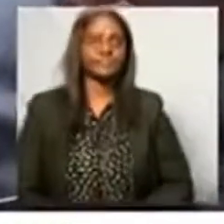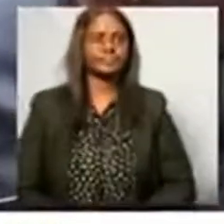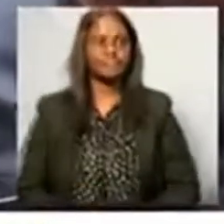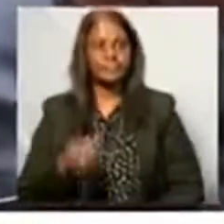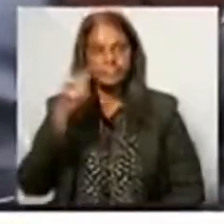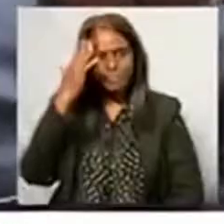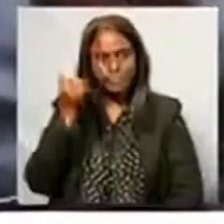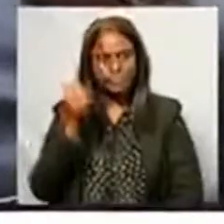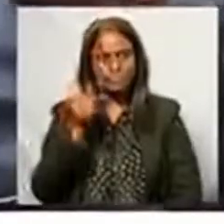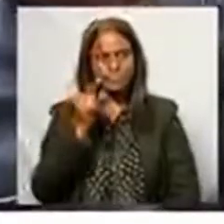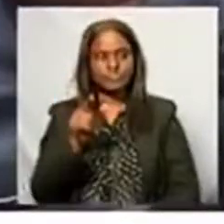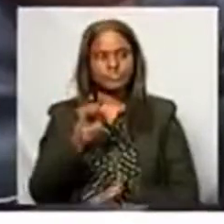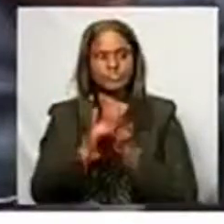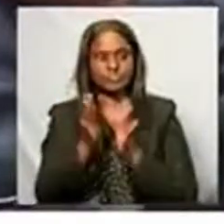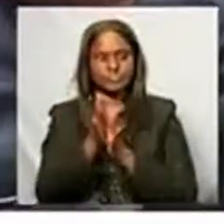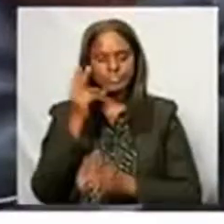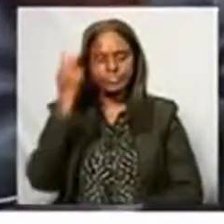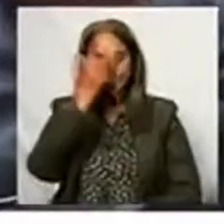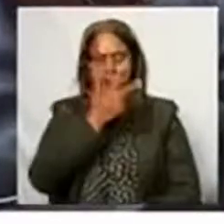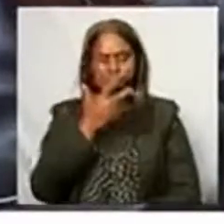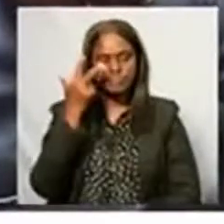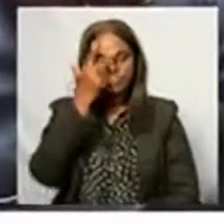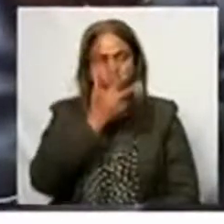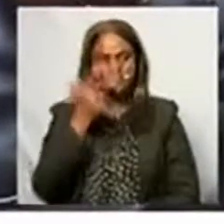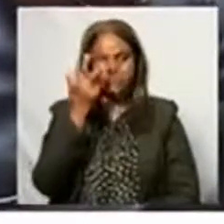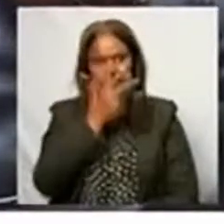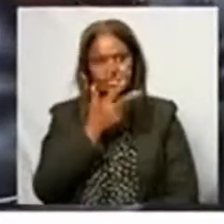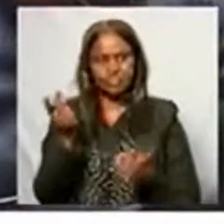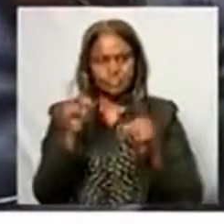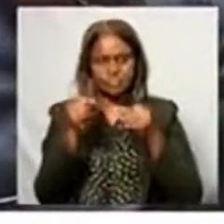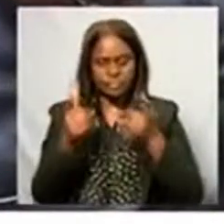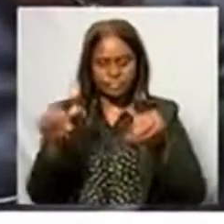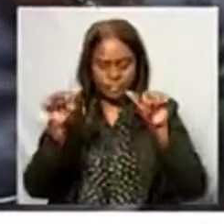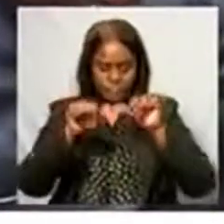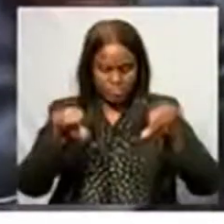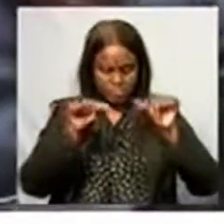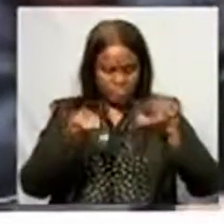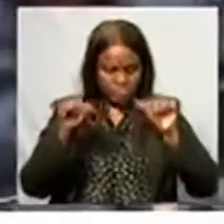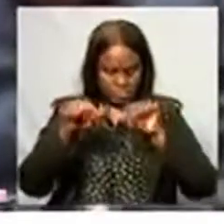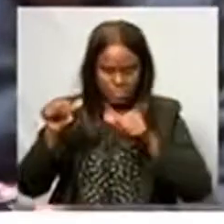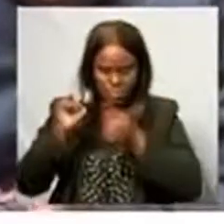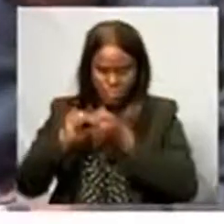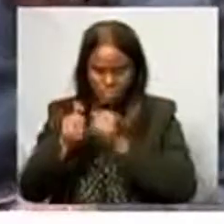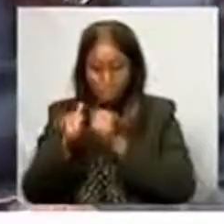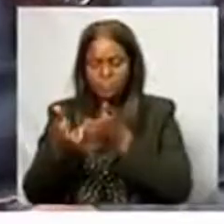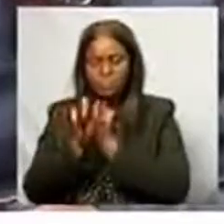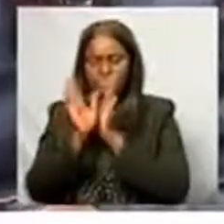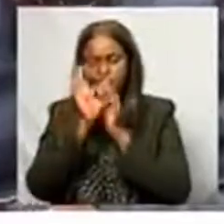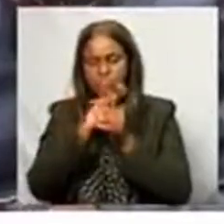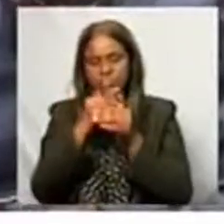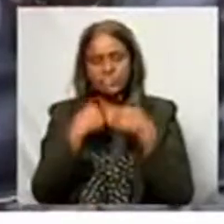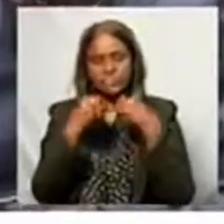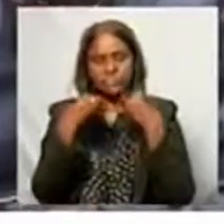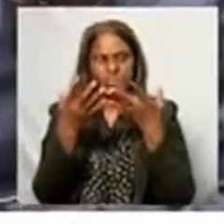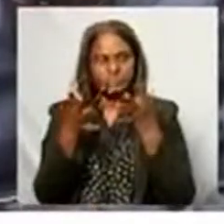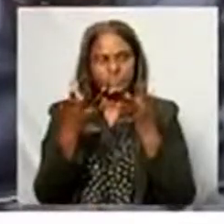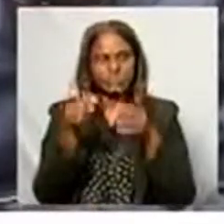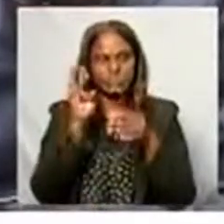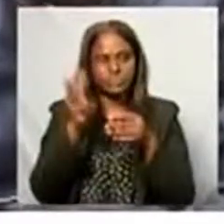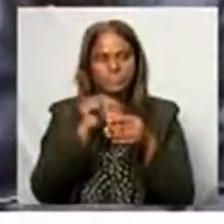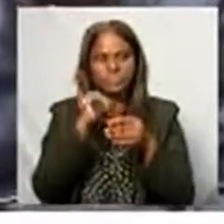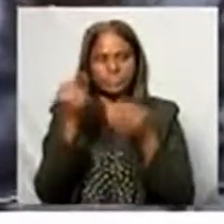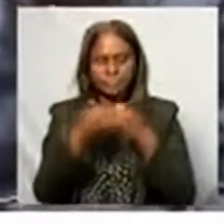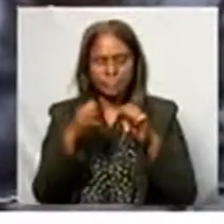because it becomes business as usual. When an audit query is posed, they would not